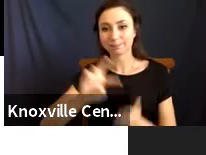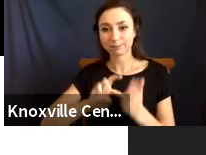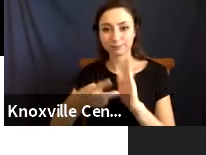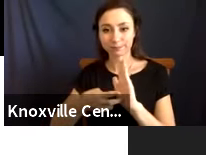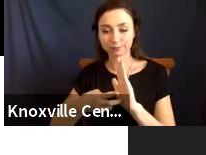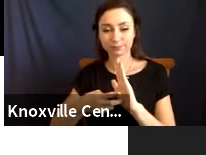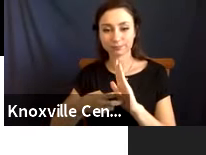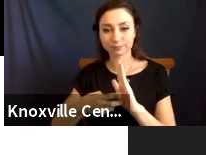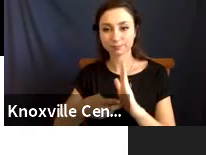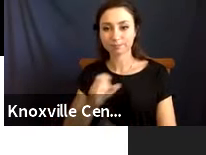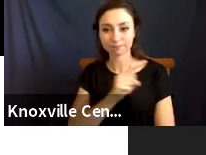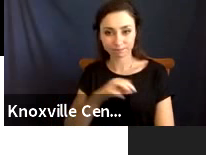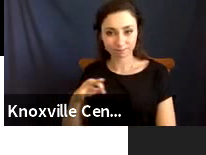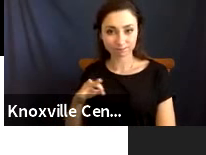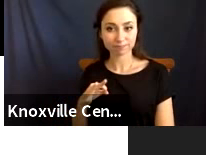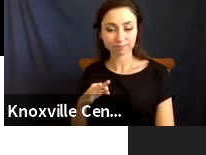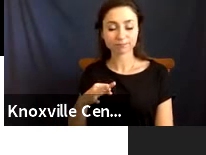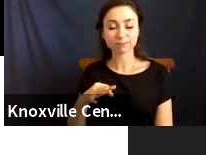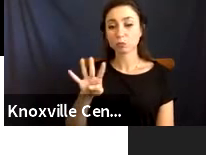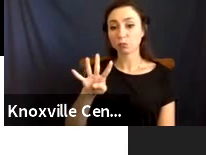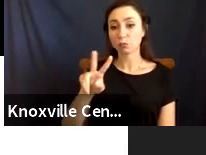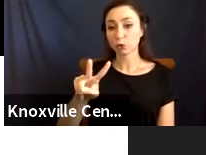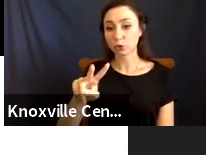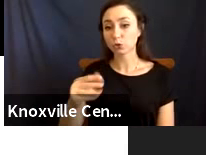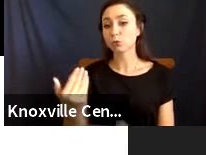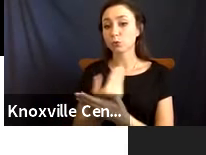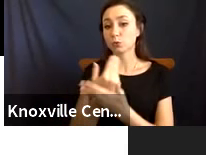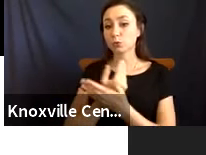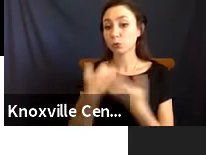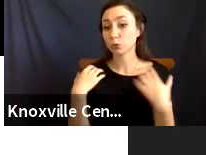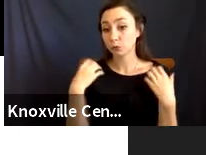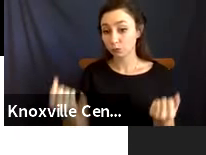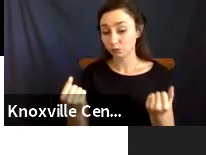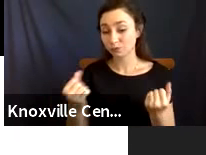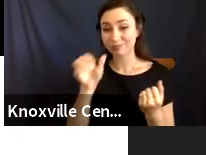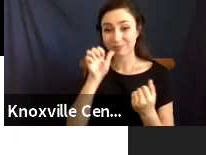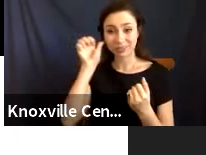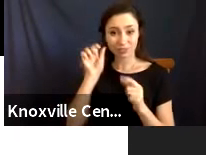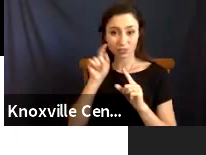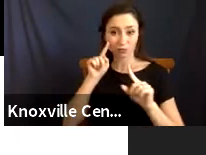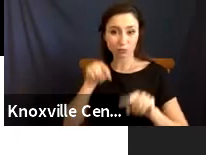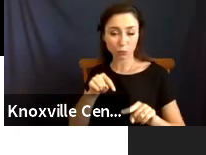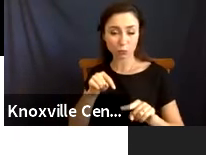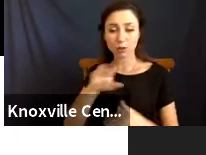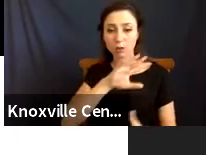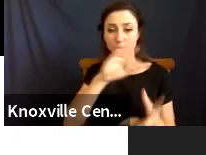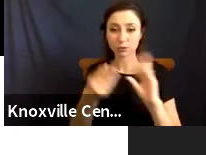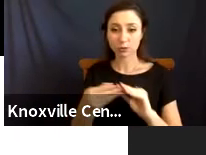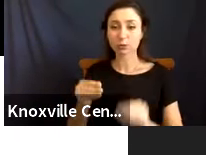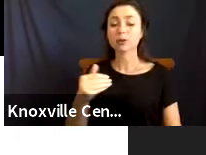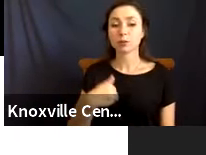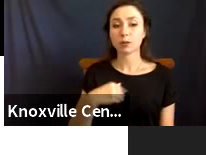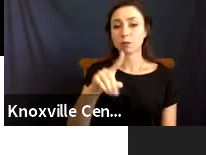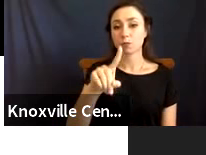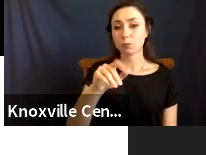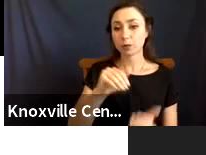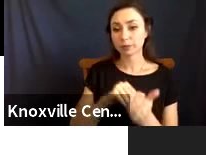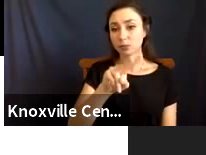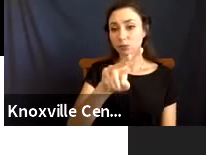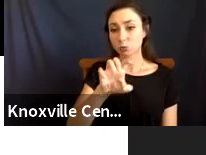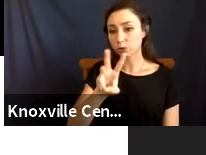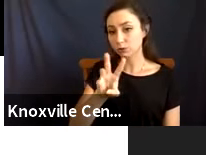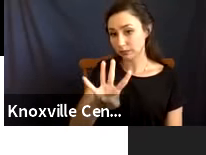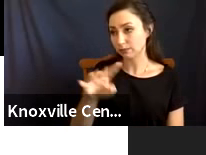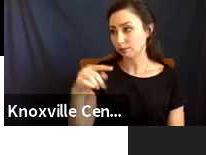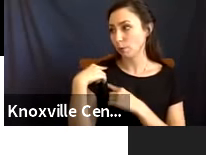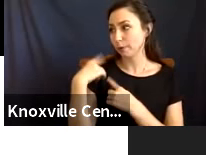new recoveries reported since yesterday, which brings our total recoveries on campus to 1,264 since the 8th